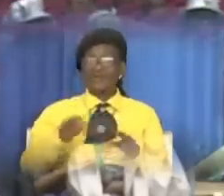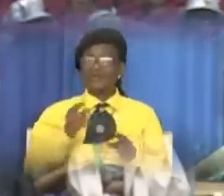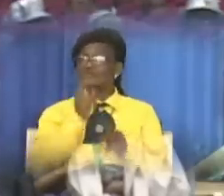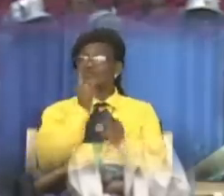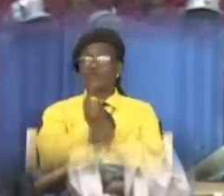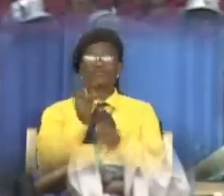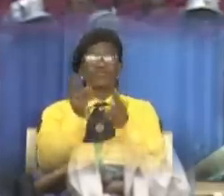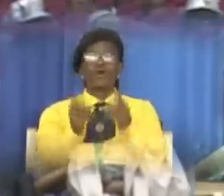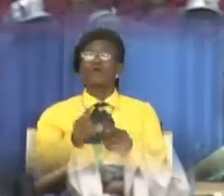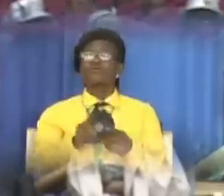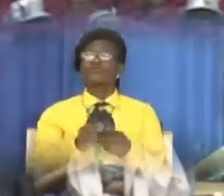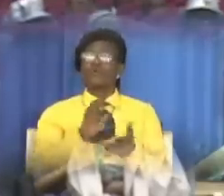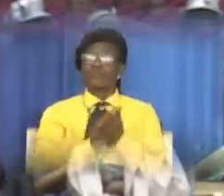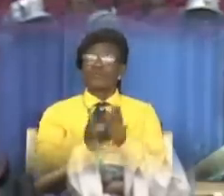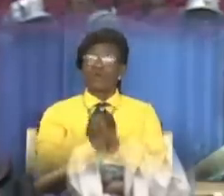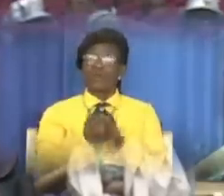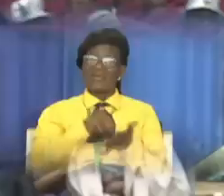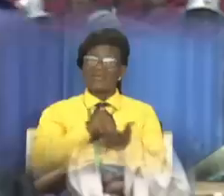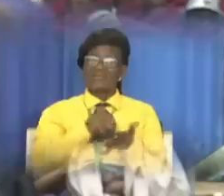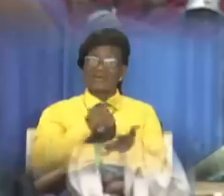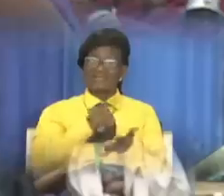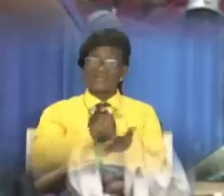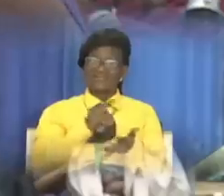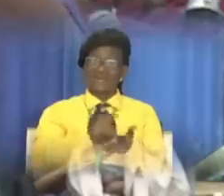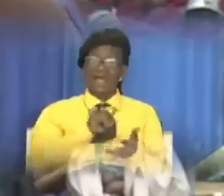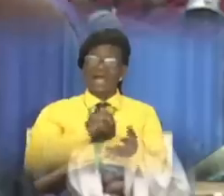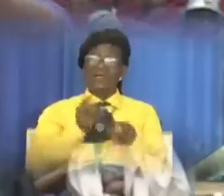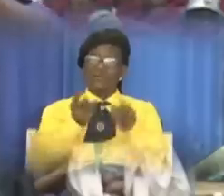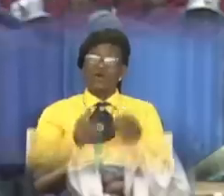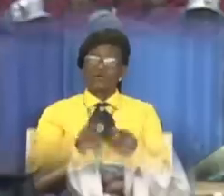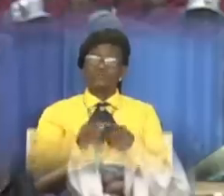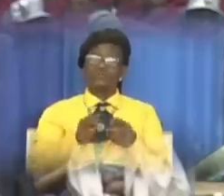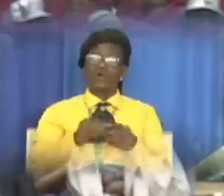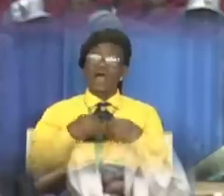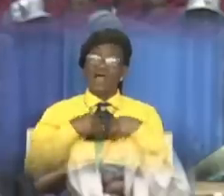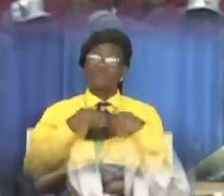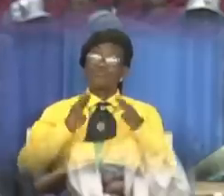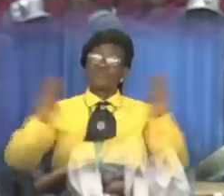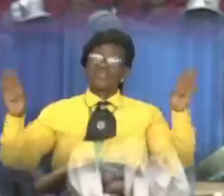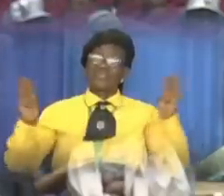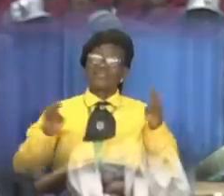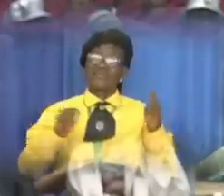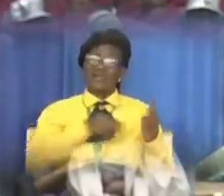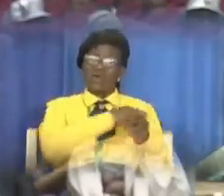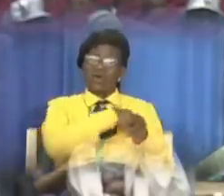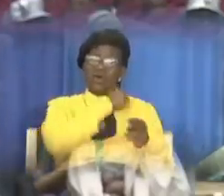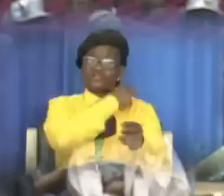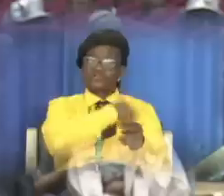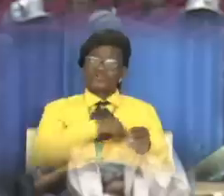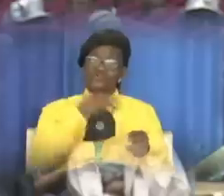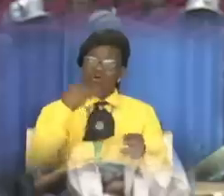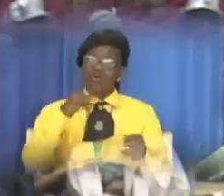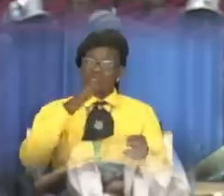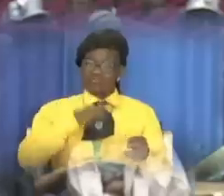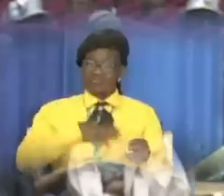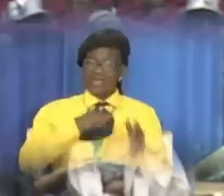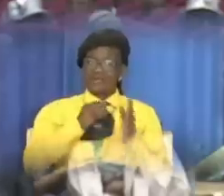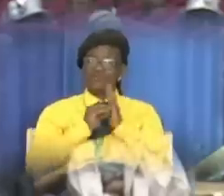become a medical doctor. I want to have a big hospital of my own. Vision.